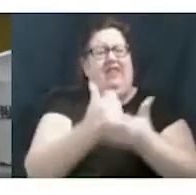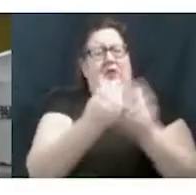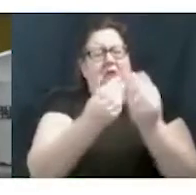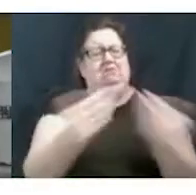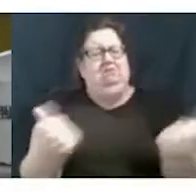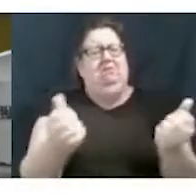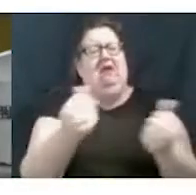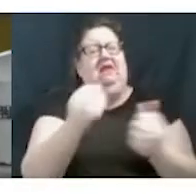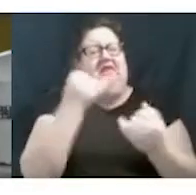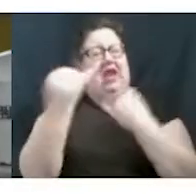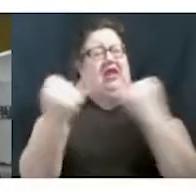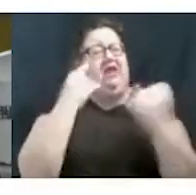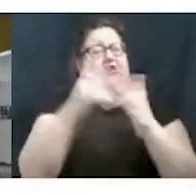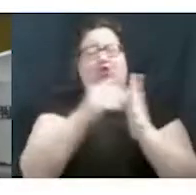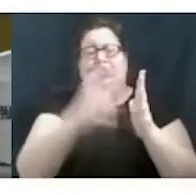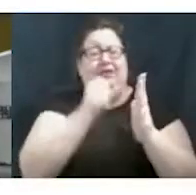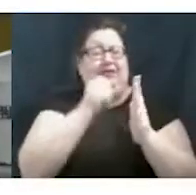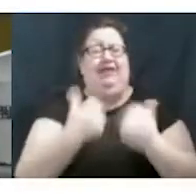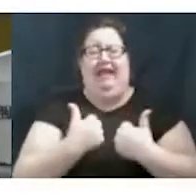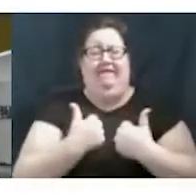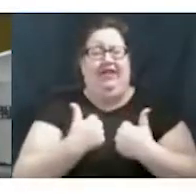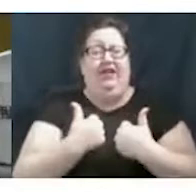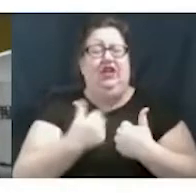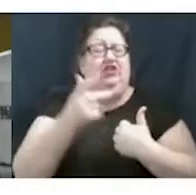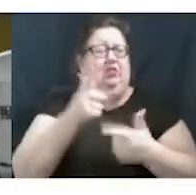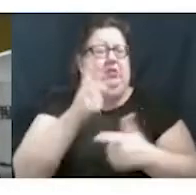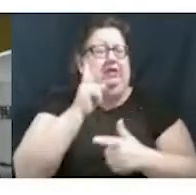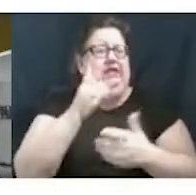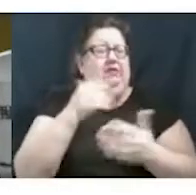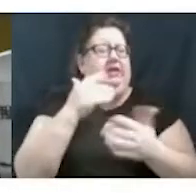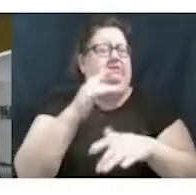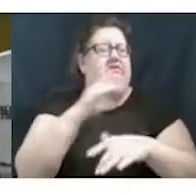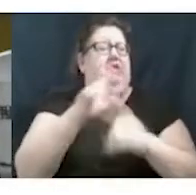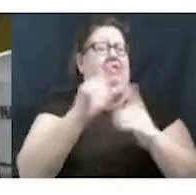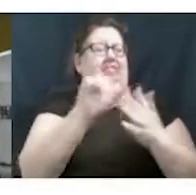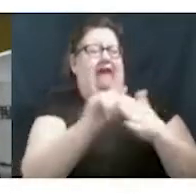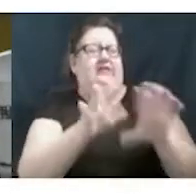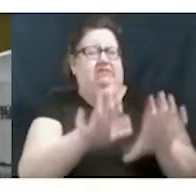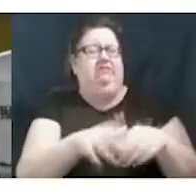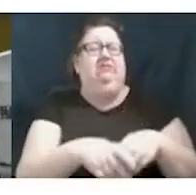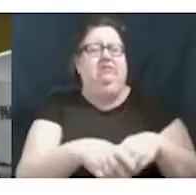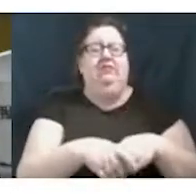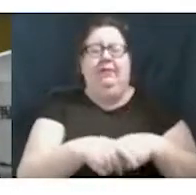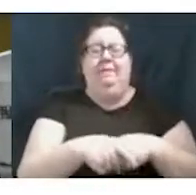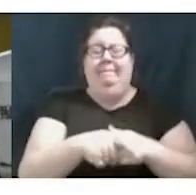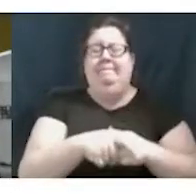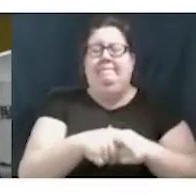student who doesn't have it. So let's see if we can get to that. And then